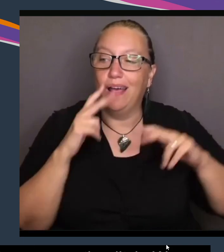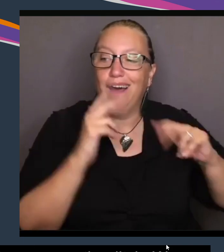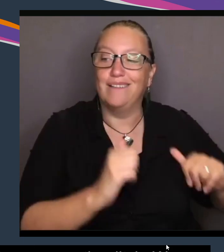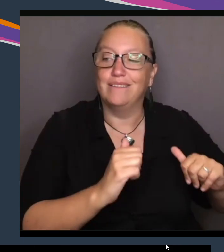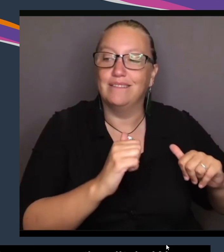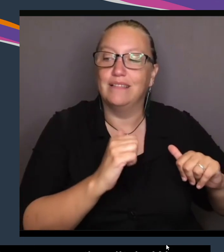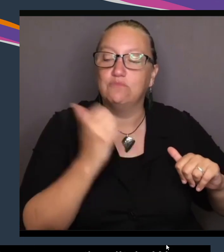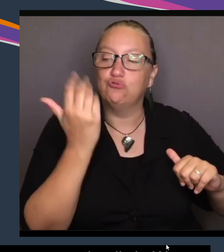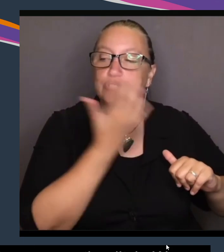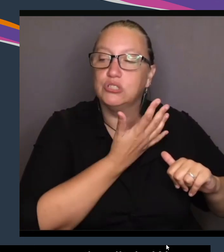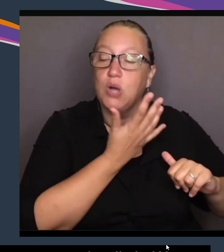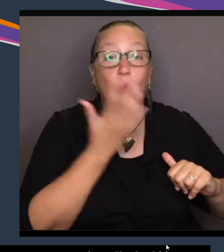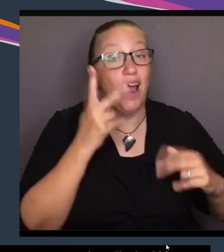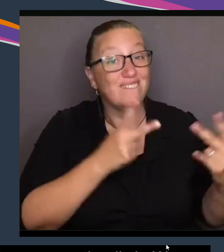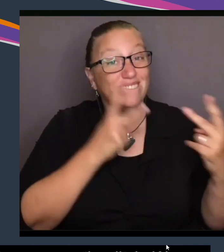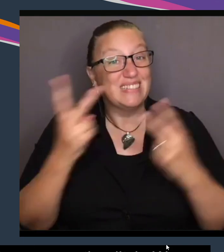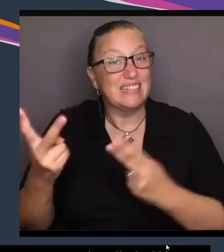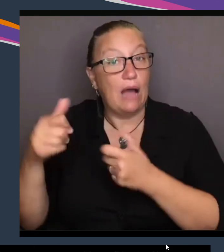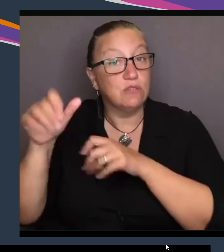Goddess Glendra.